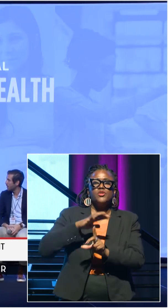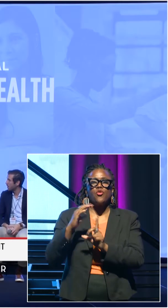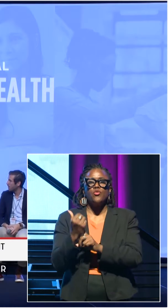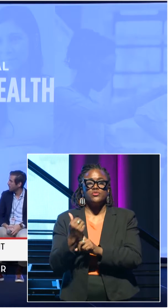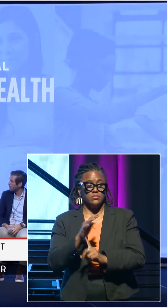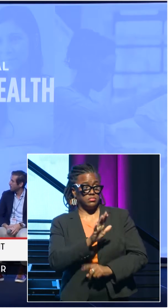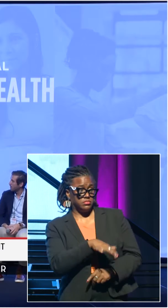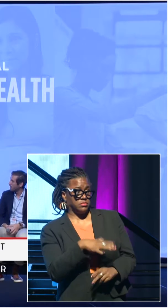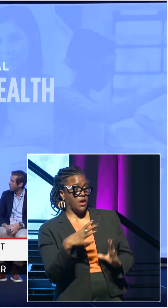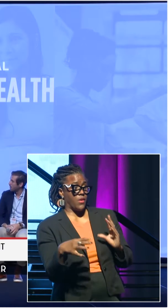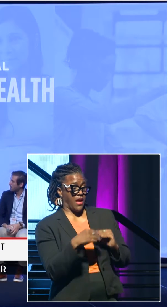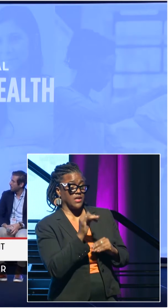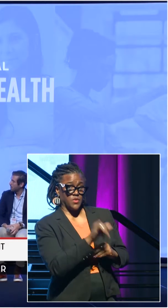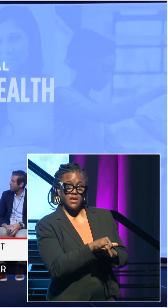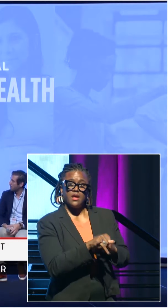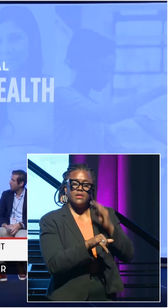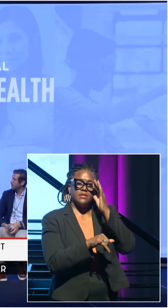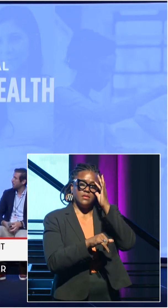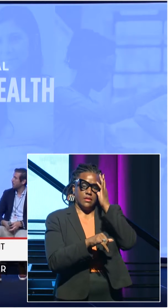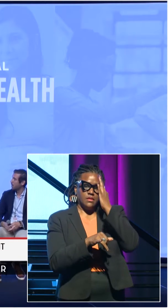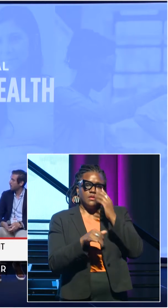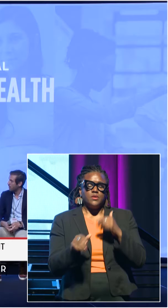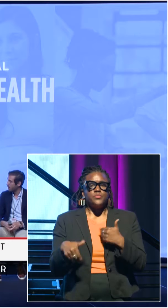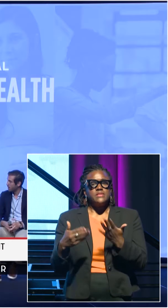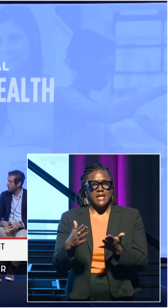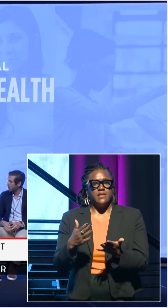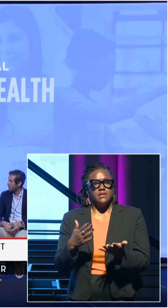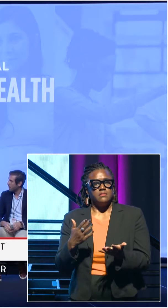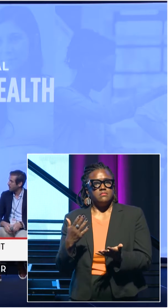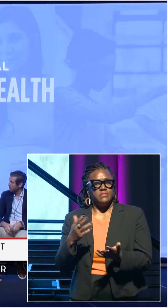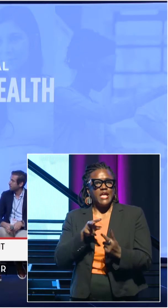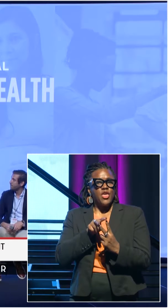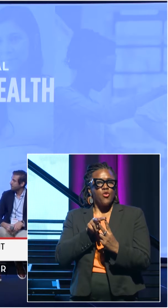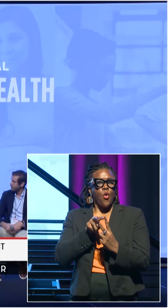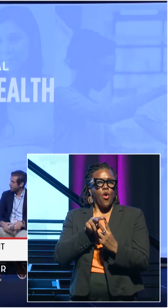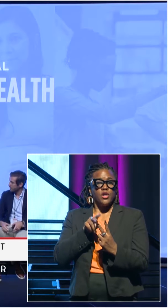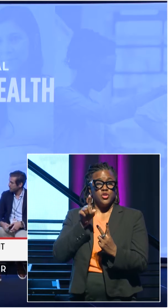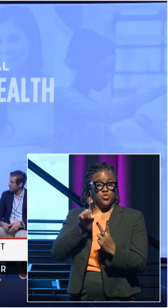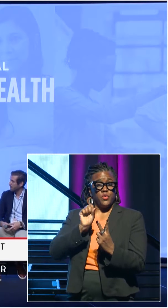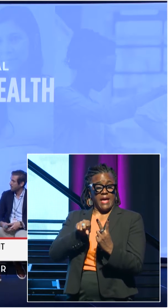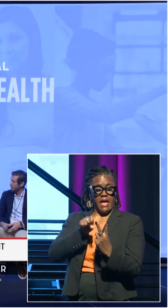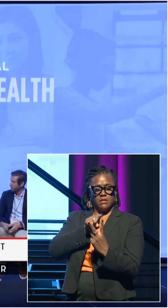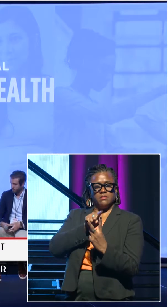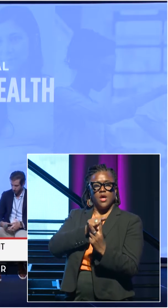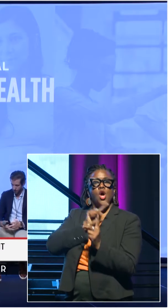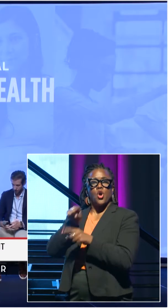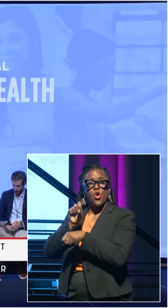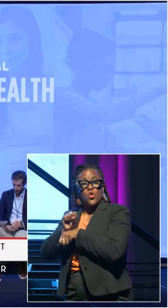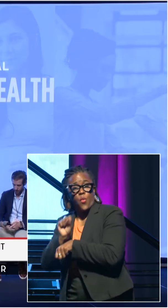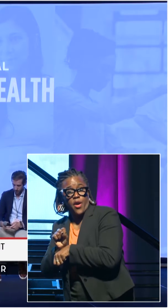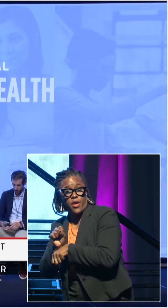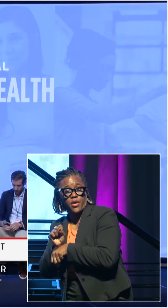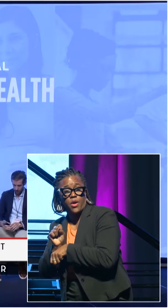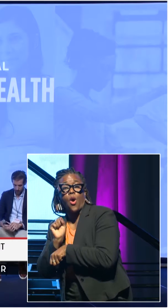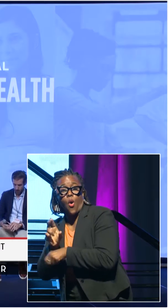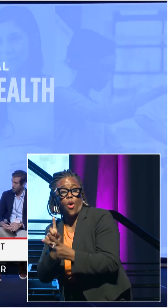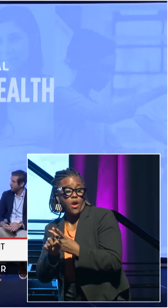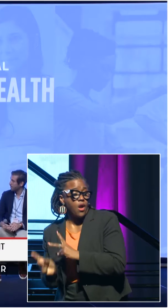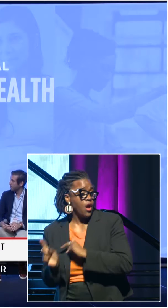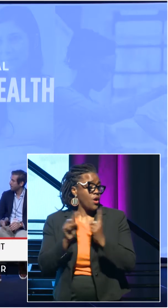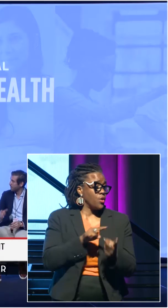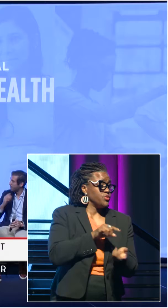I add, it's been presented, to your point, either or. Go to work or go to the doctor. No, it's